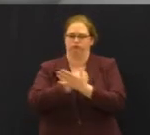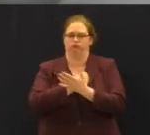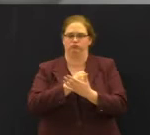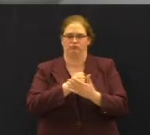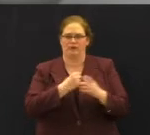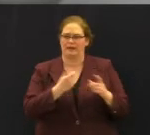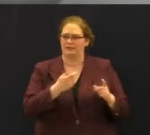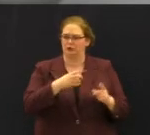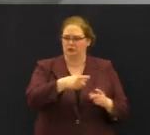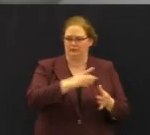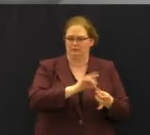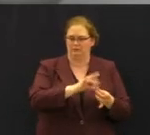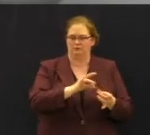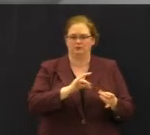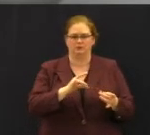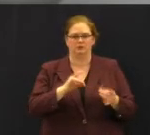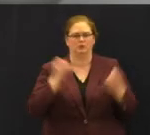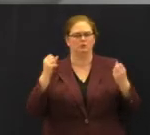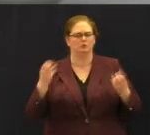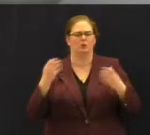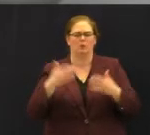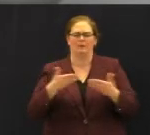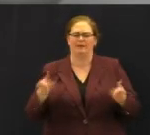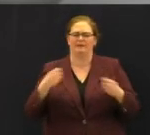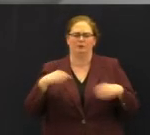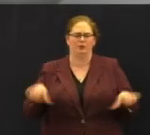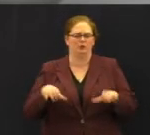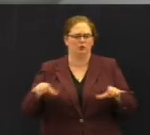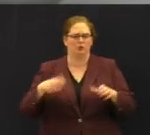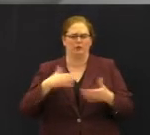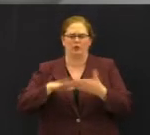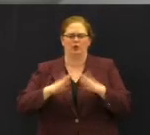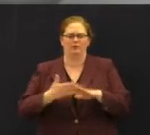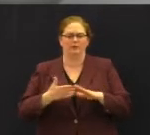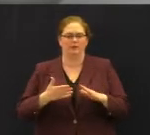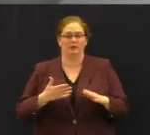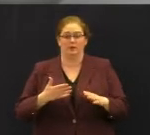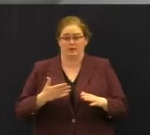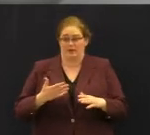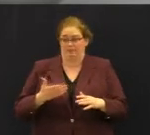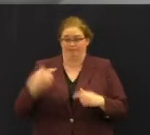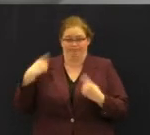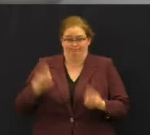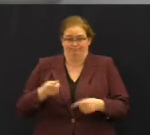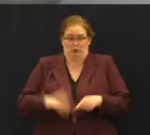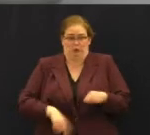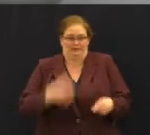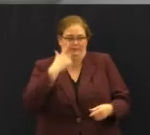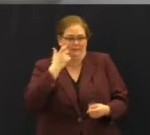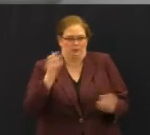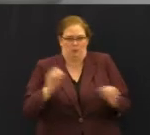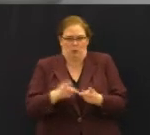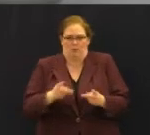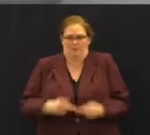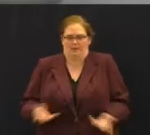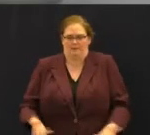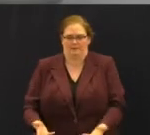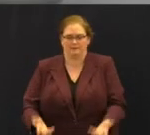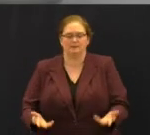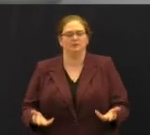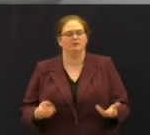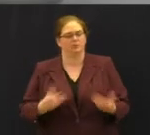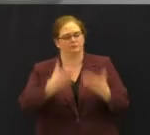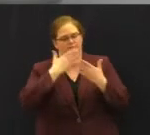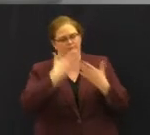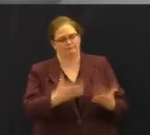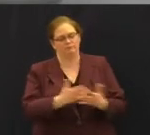has said, there are so many things that we can do with our community which we could not do because we didn't have the place to do them. And so I want to